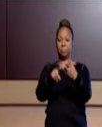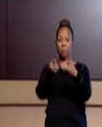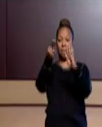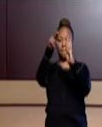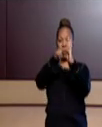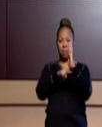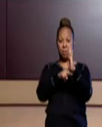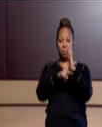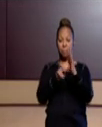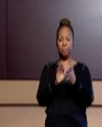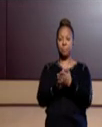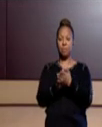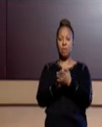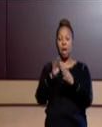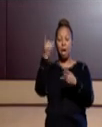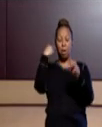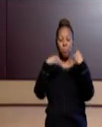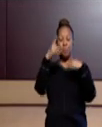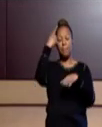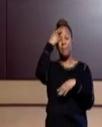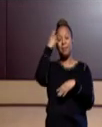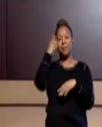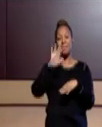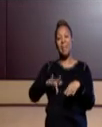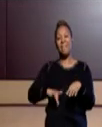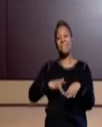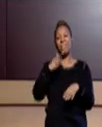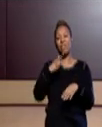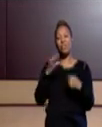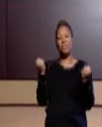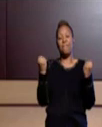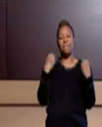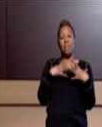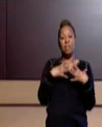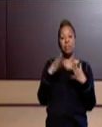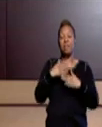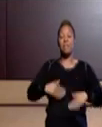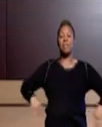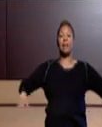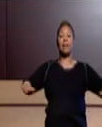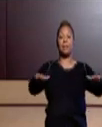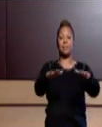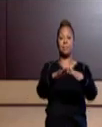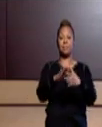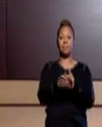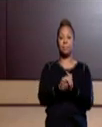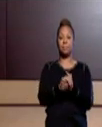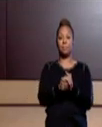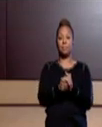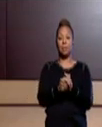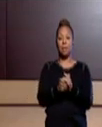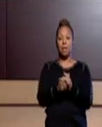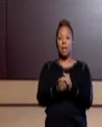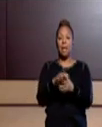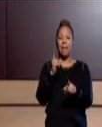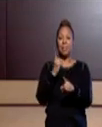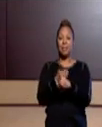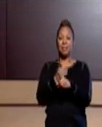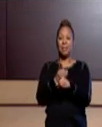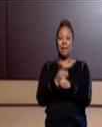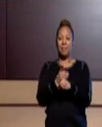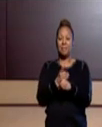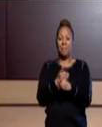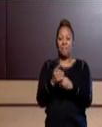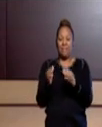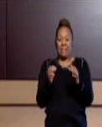burial. I weep because I feel the fear in the land. The moment that somebody feels just a